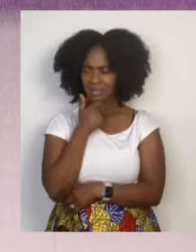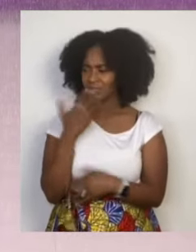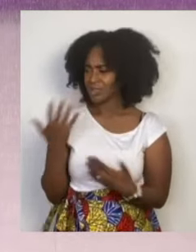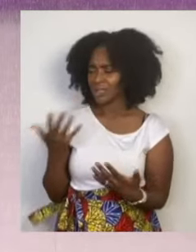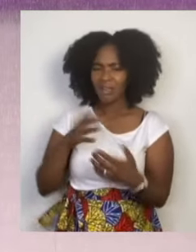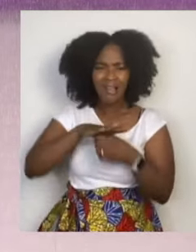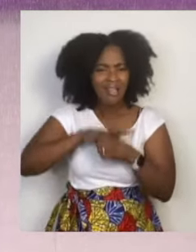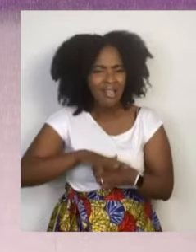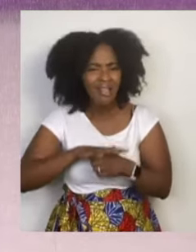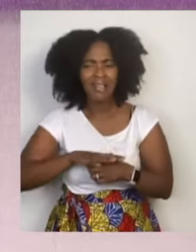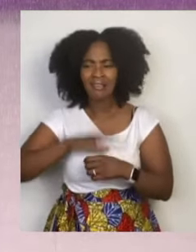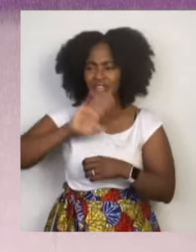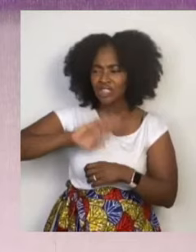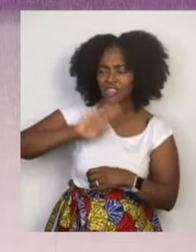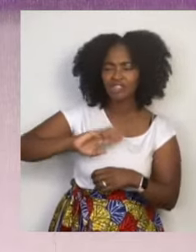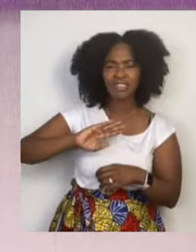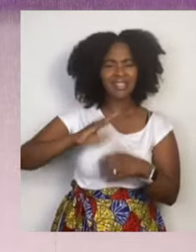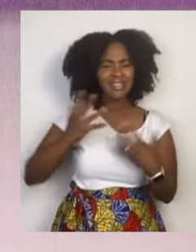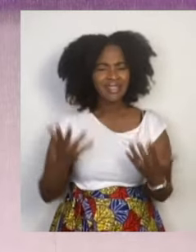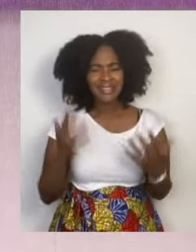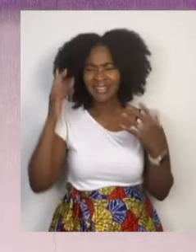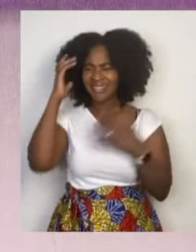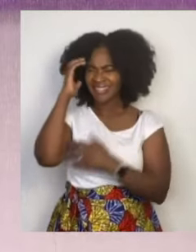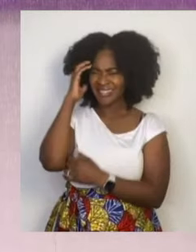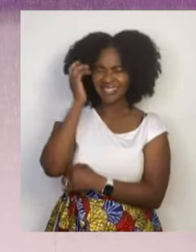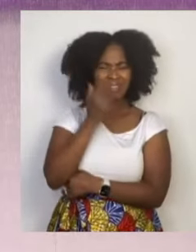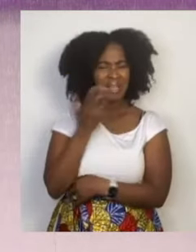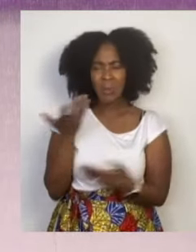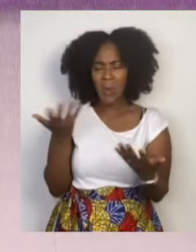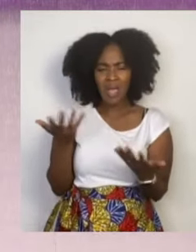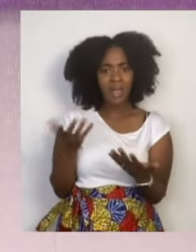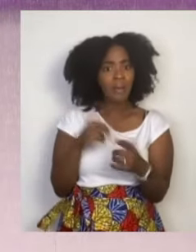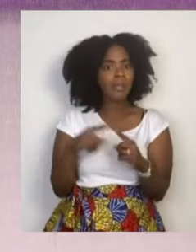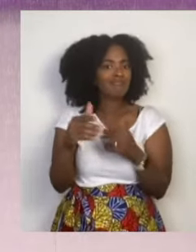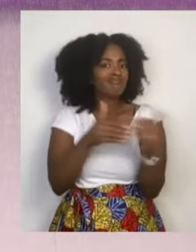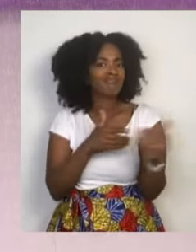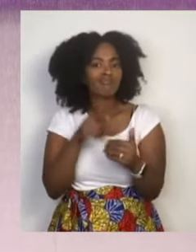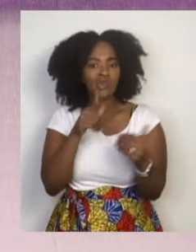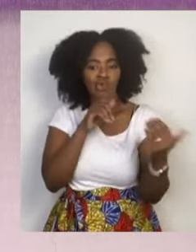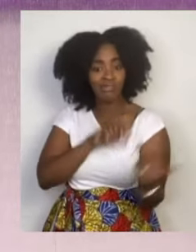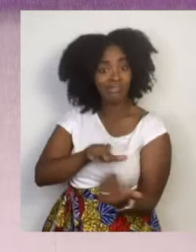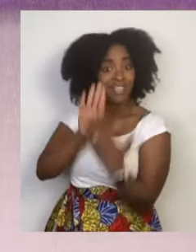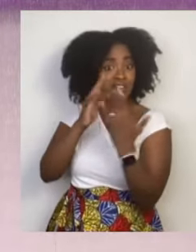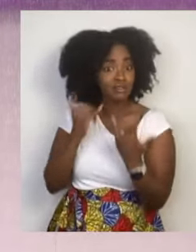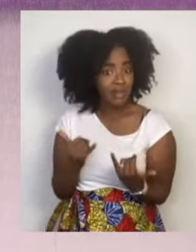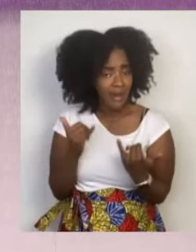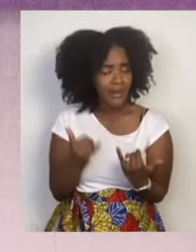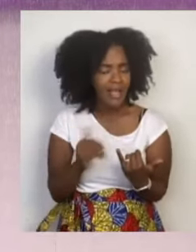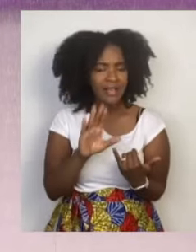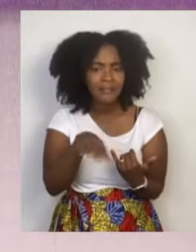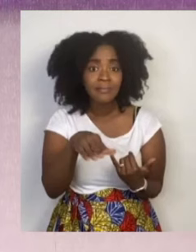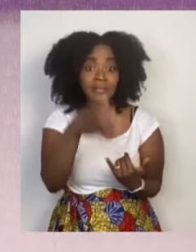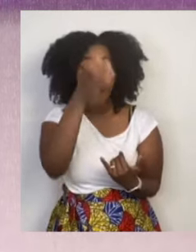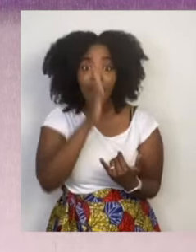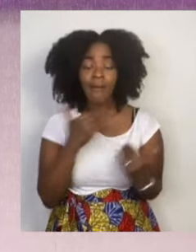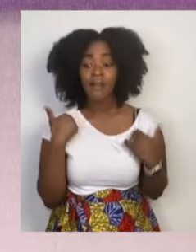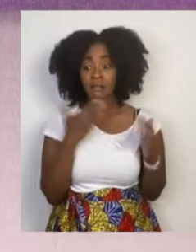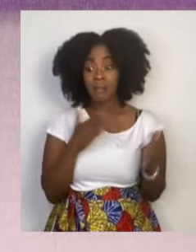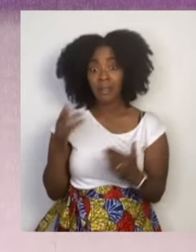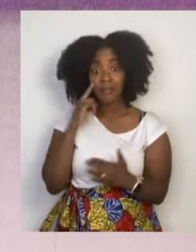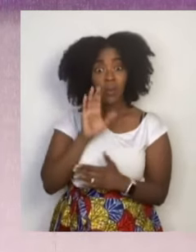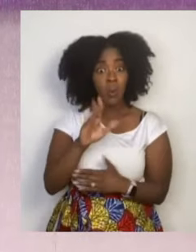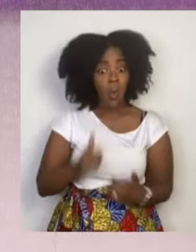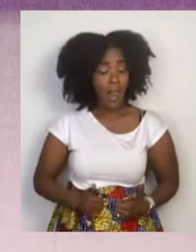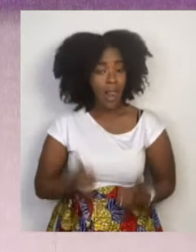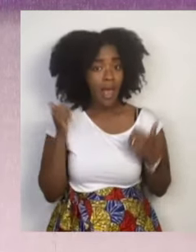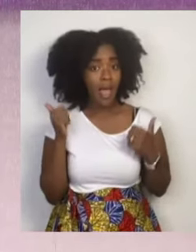in the midst of whatever it is you're facing, God has a plan for your life. I'm not standing before you this morning trying to